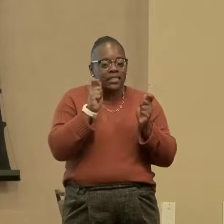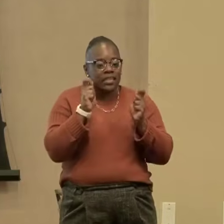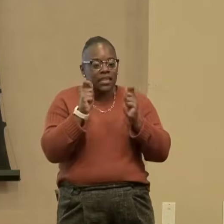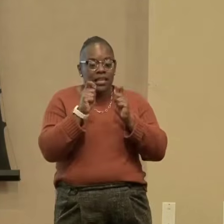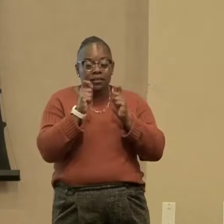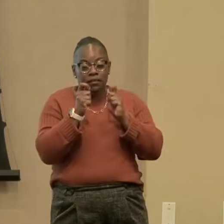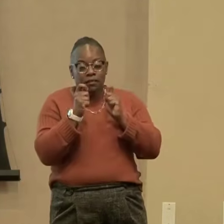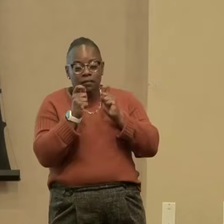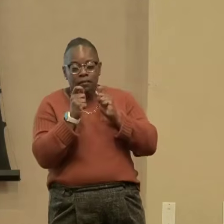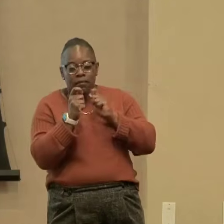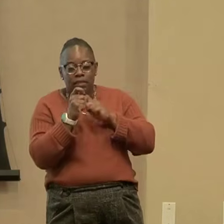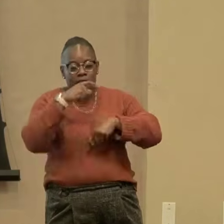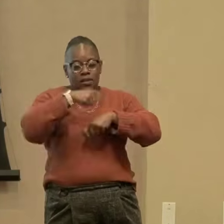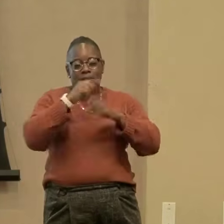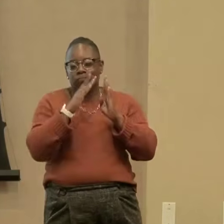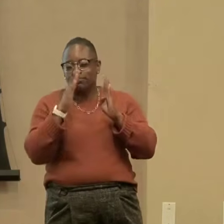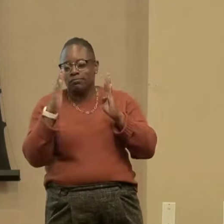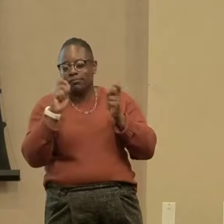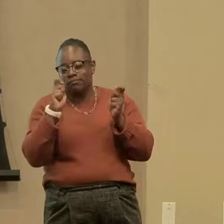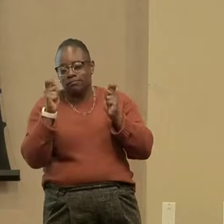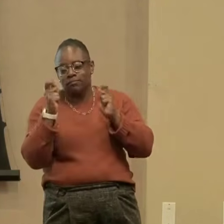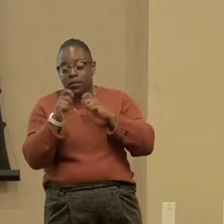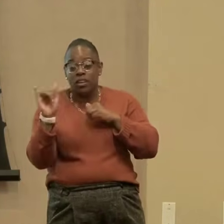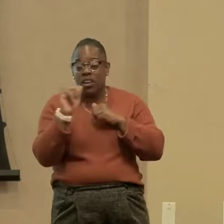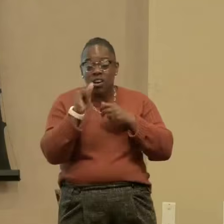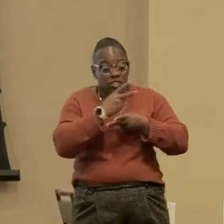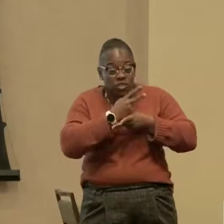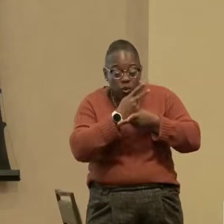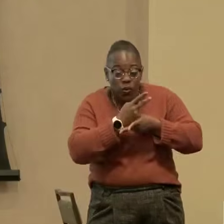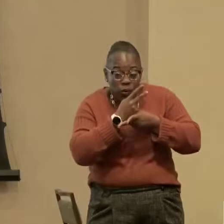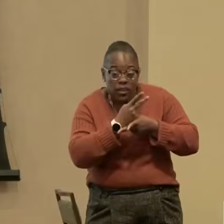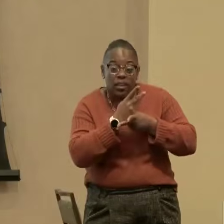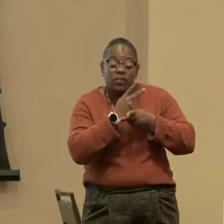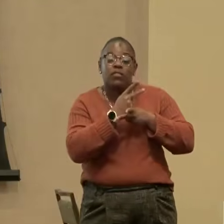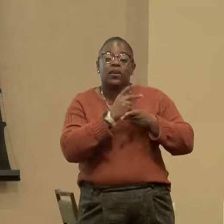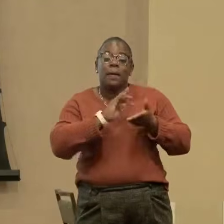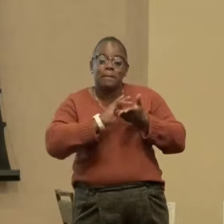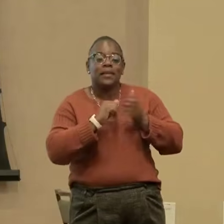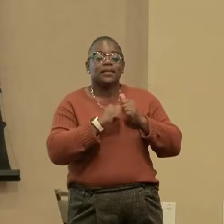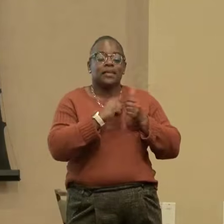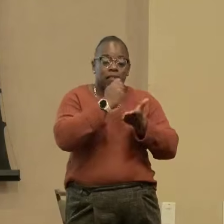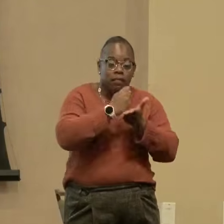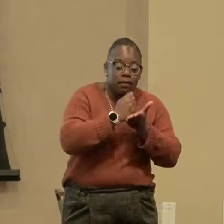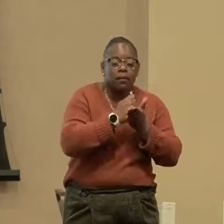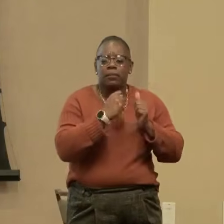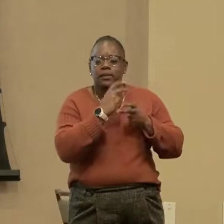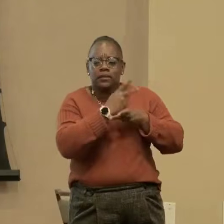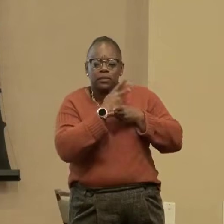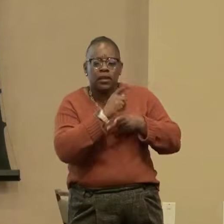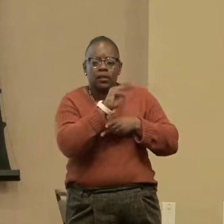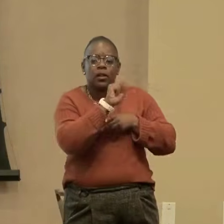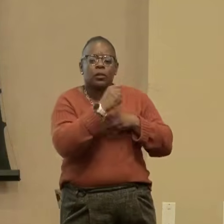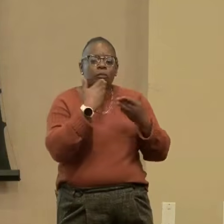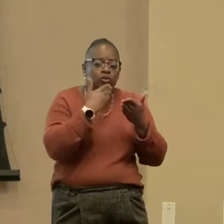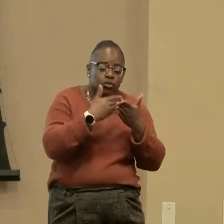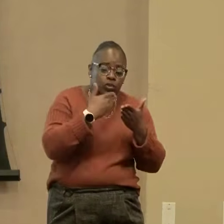time. And then also treat the lupus well and see what happens. Have the right therapies on board. And then if